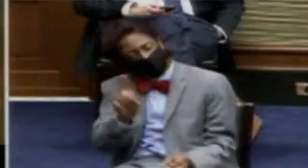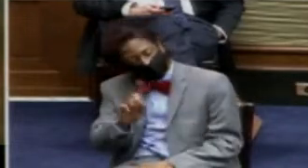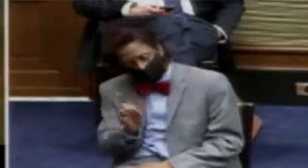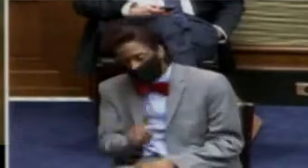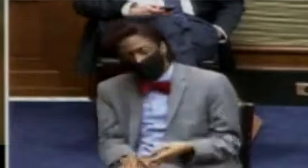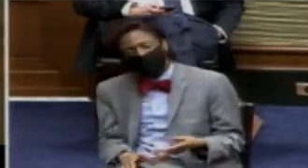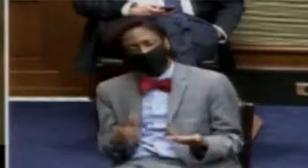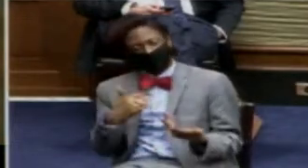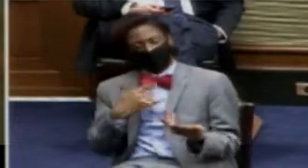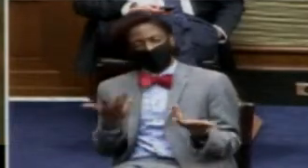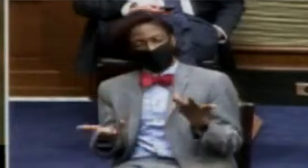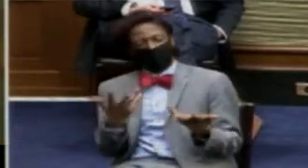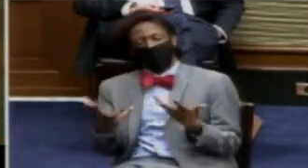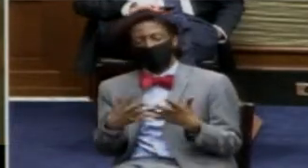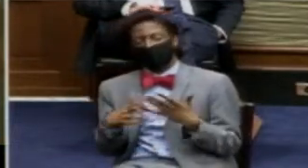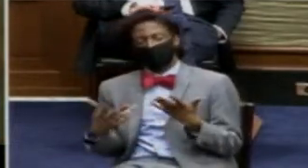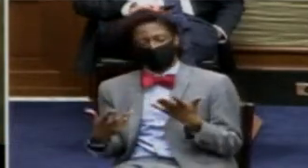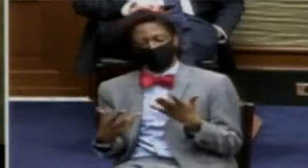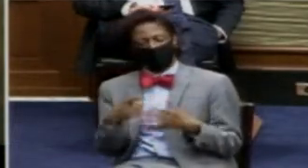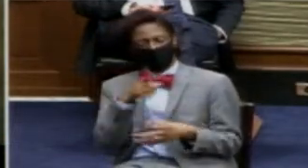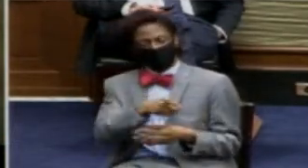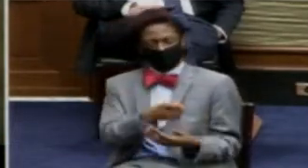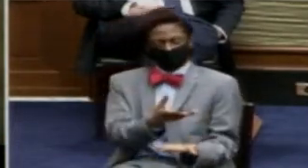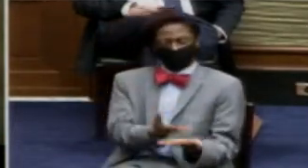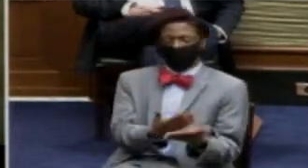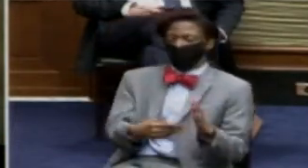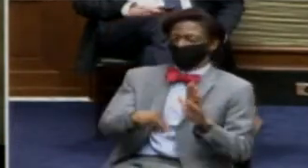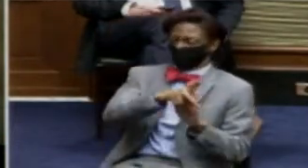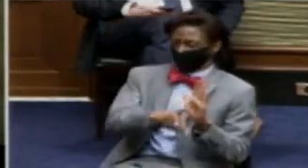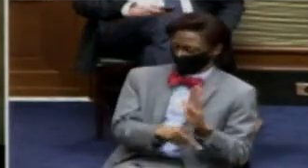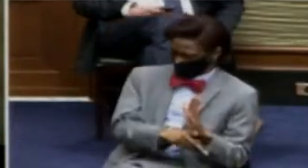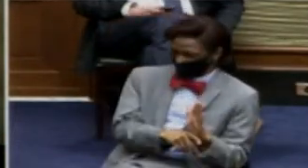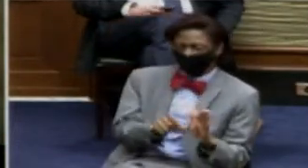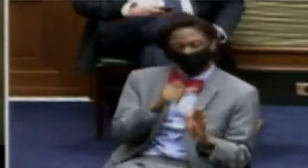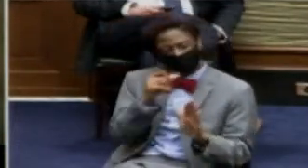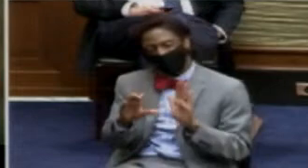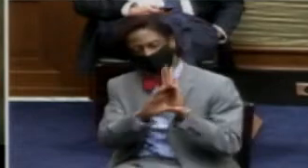may reflect policy judgments rather than constitutional objections.